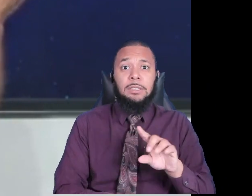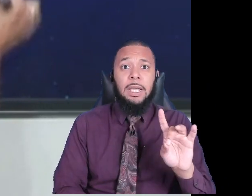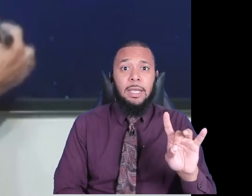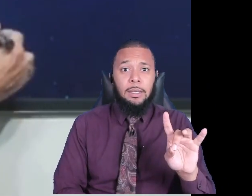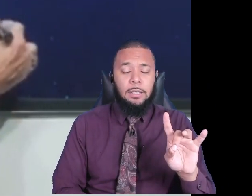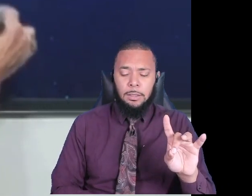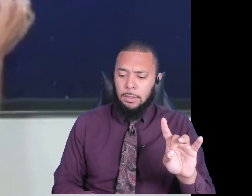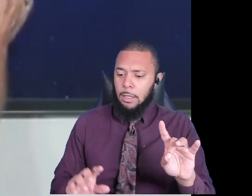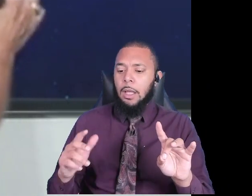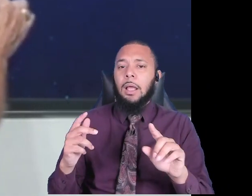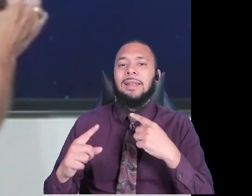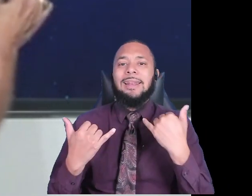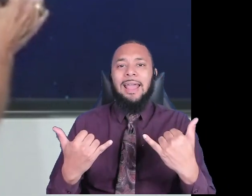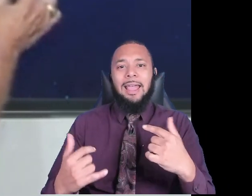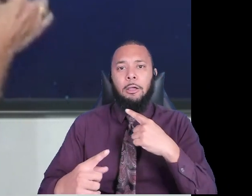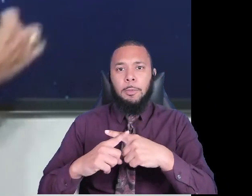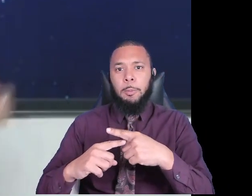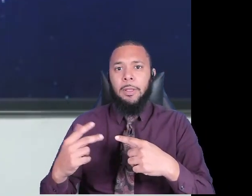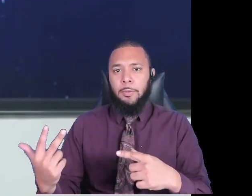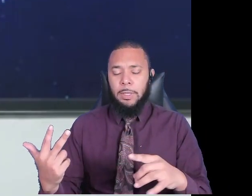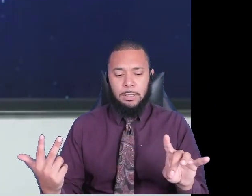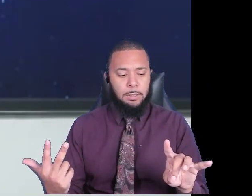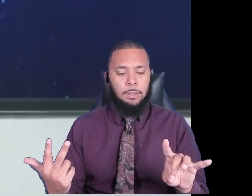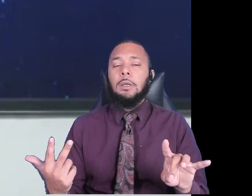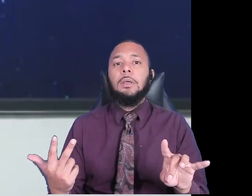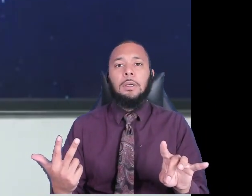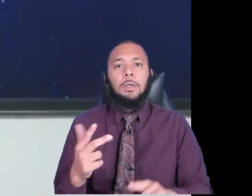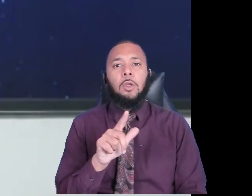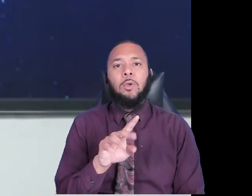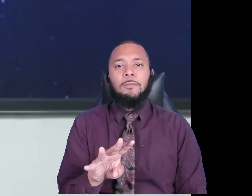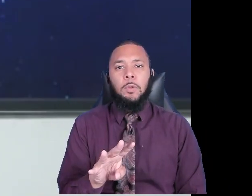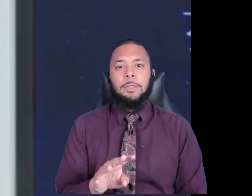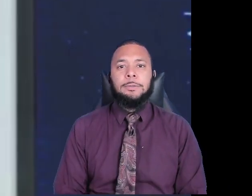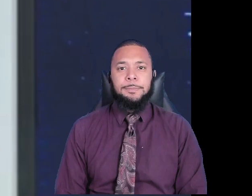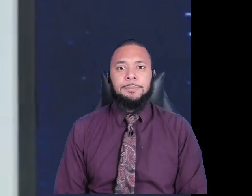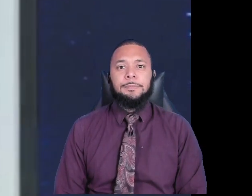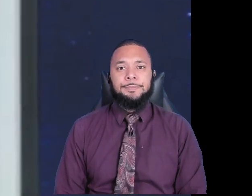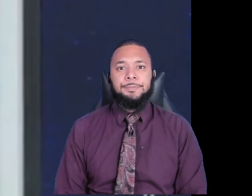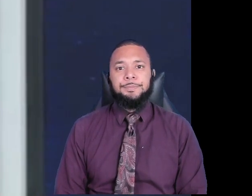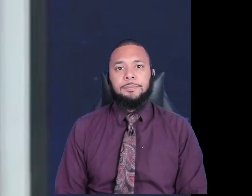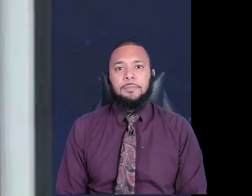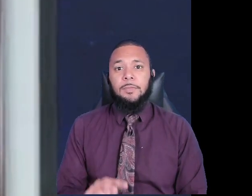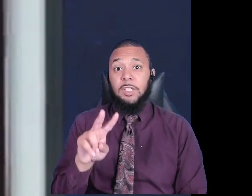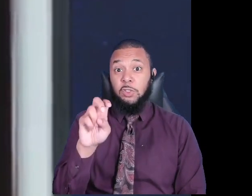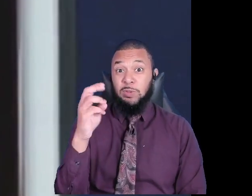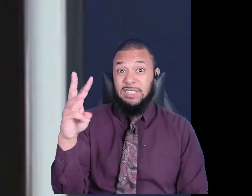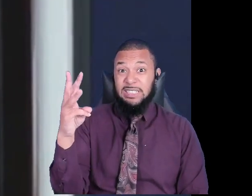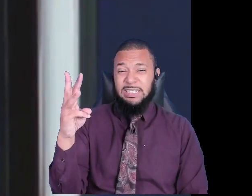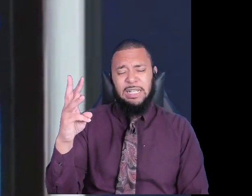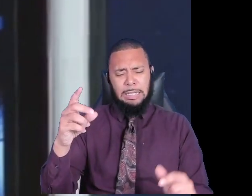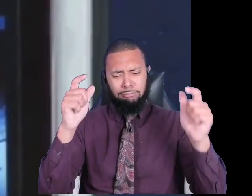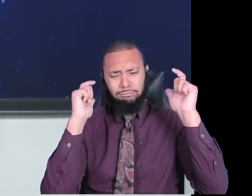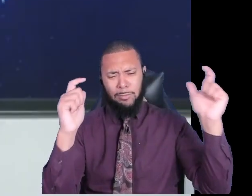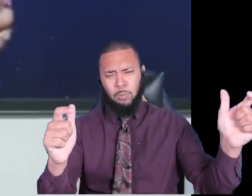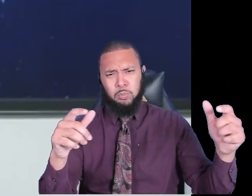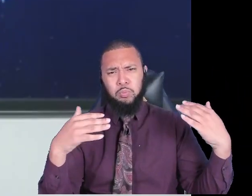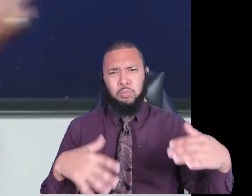I multiply by the 3, and the correct answer there is only 24. So 216 was way too big,